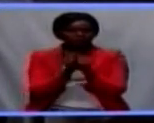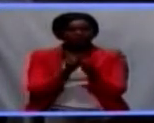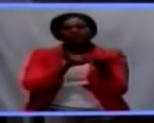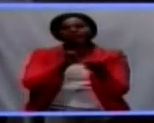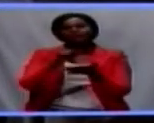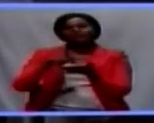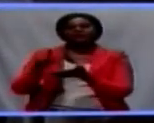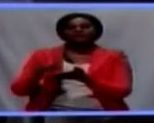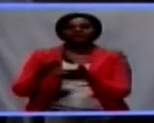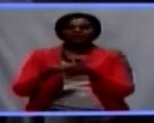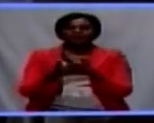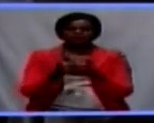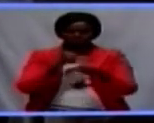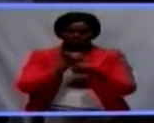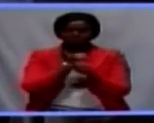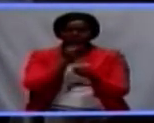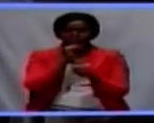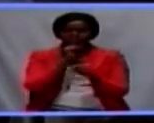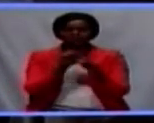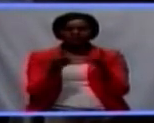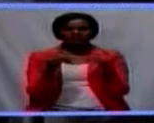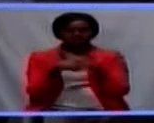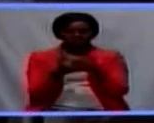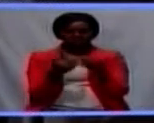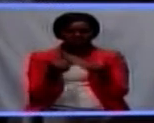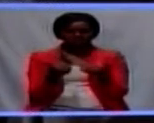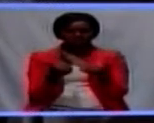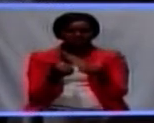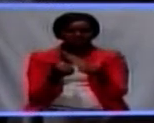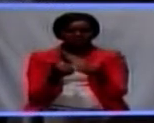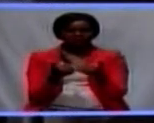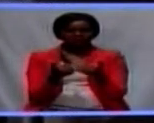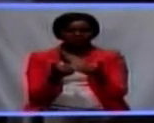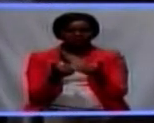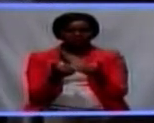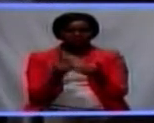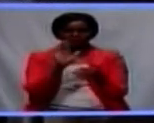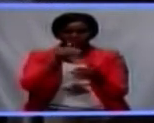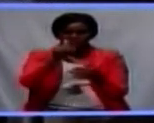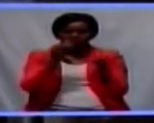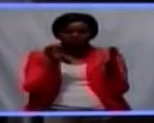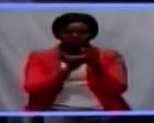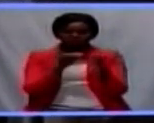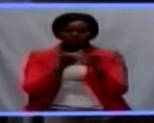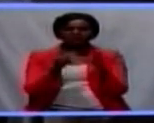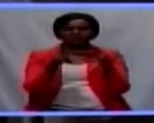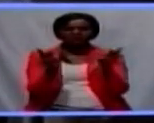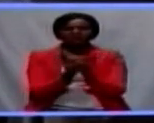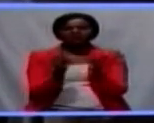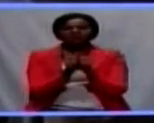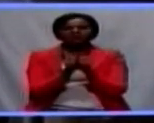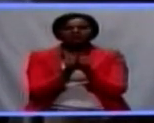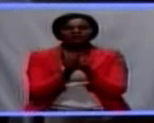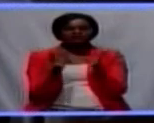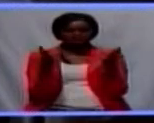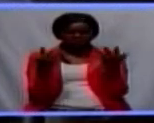returns. How will you ensure, how will you know, what mechanism do you put in place that, you know, without taking advantage of